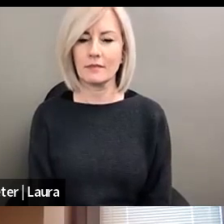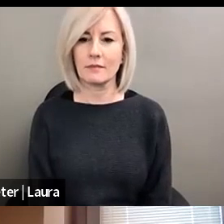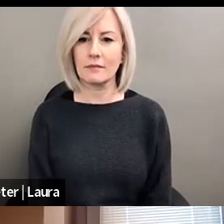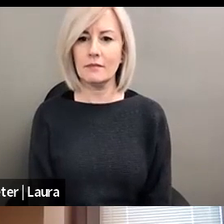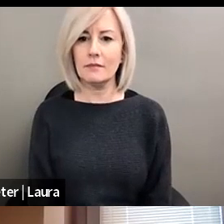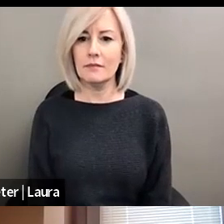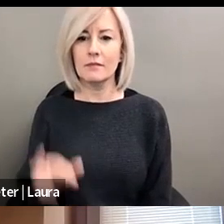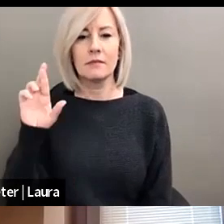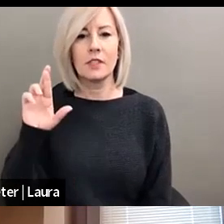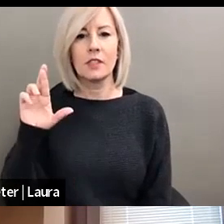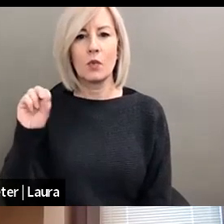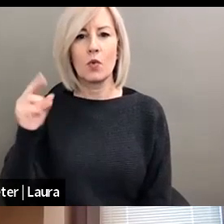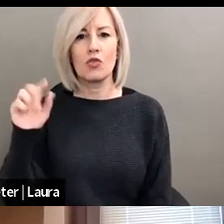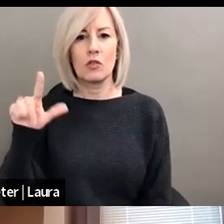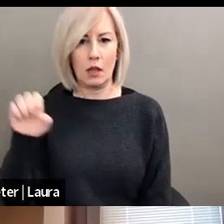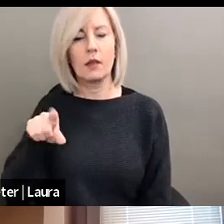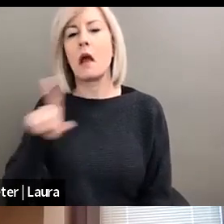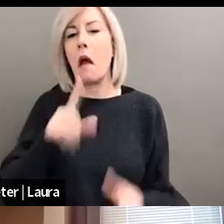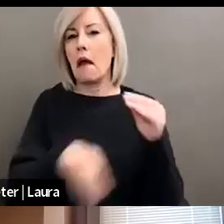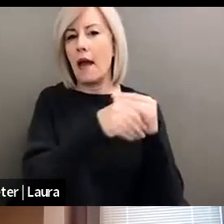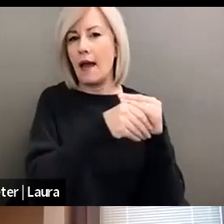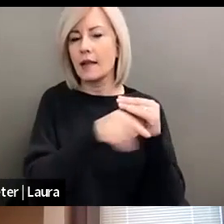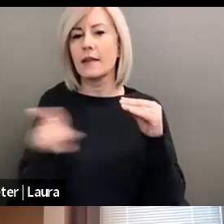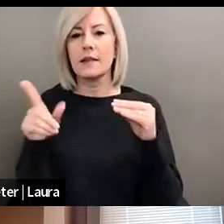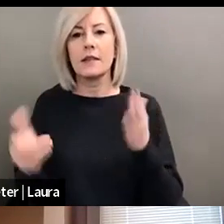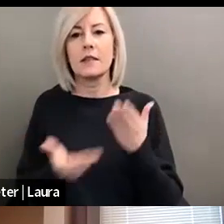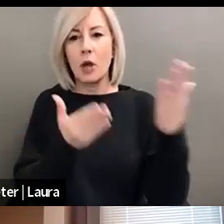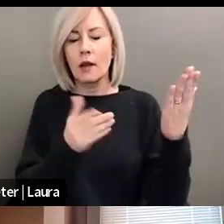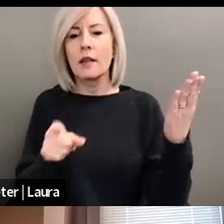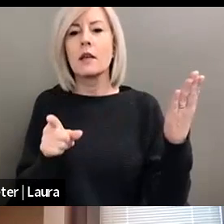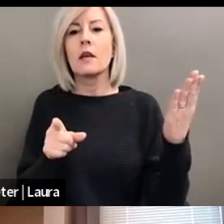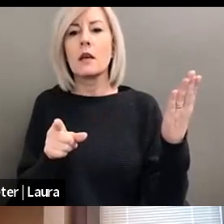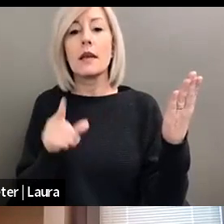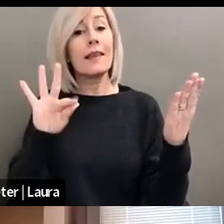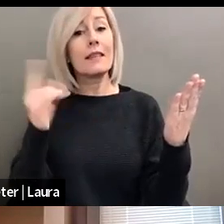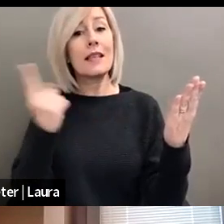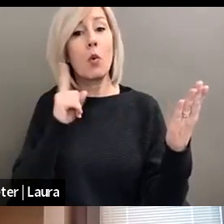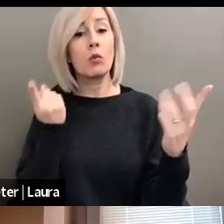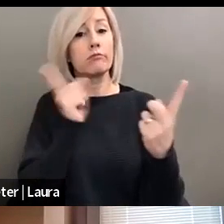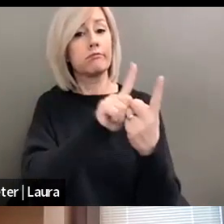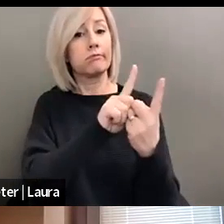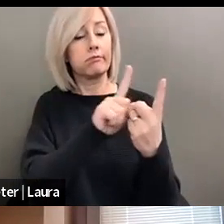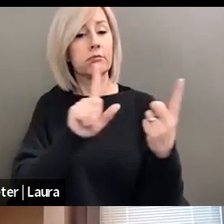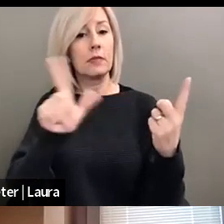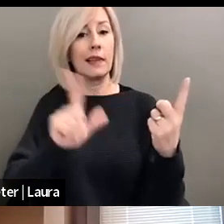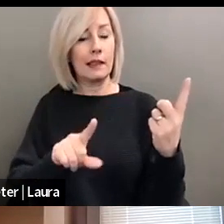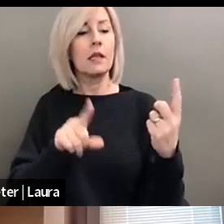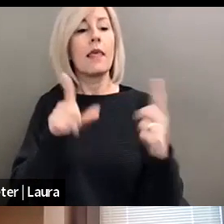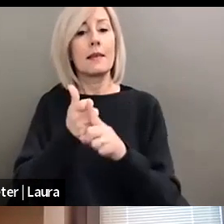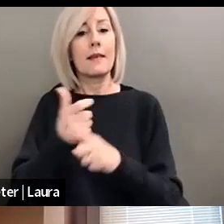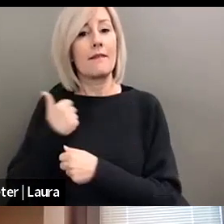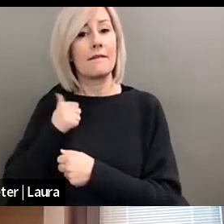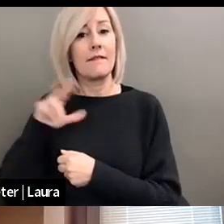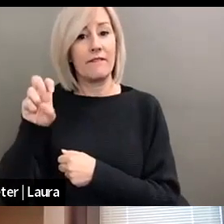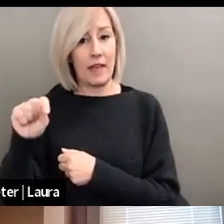May I add to what Liz was saying there? And she brought up the veteran. So if someone were to go to Liz and they're a veteran, or they have a